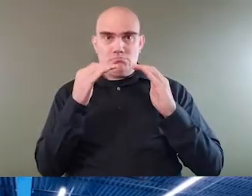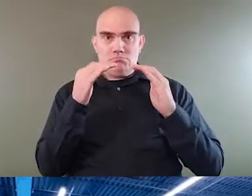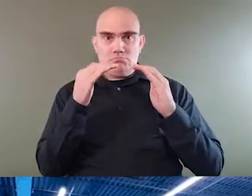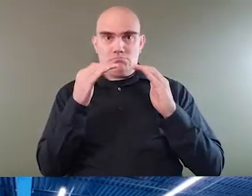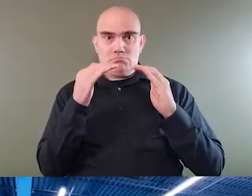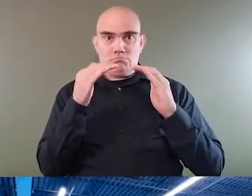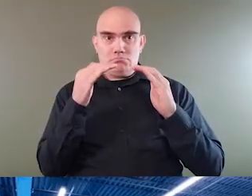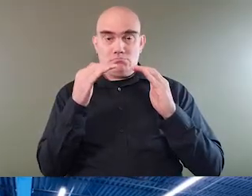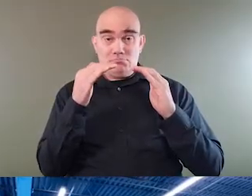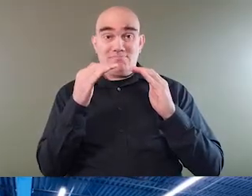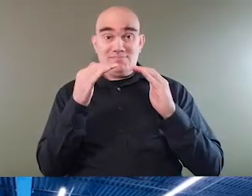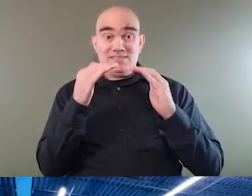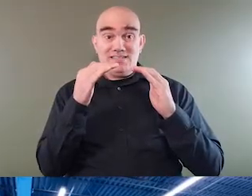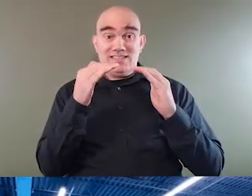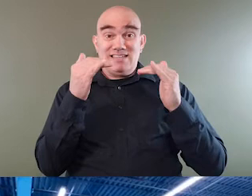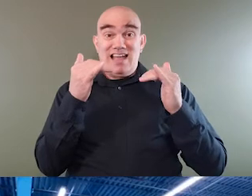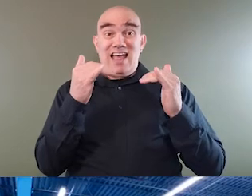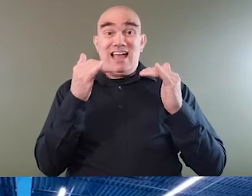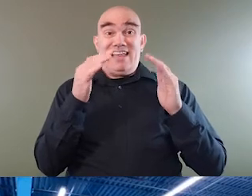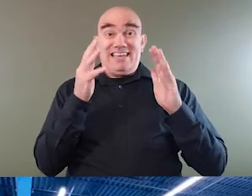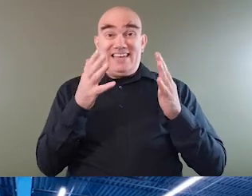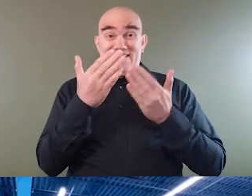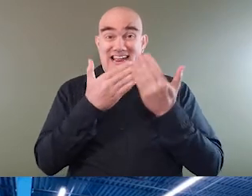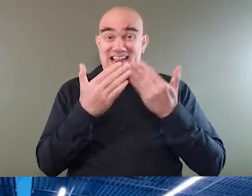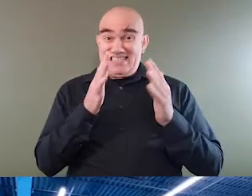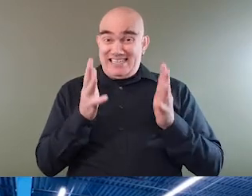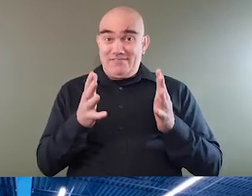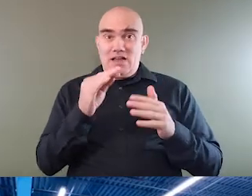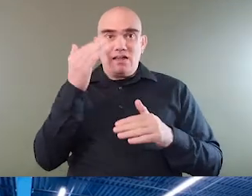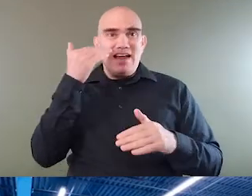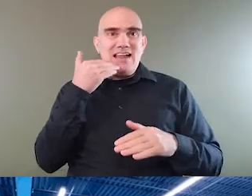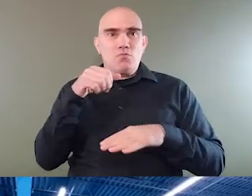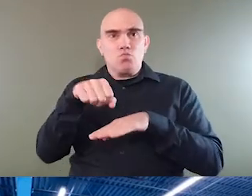are and head into child's pose.